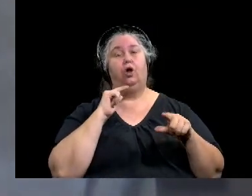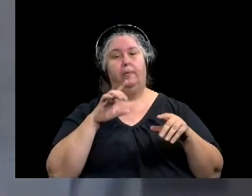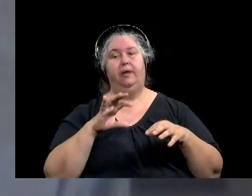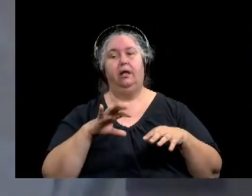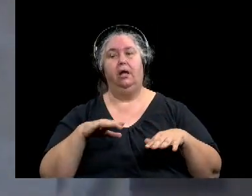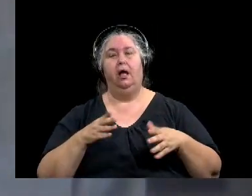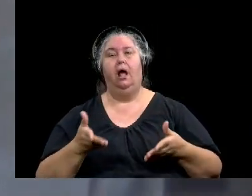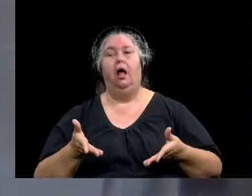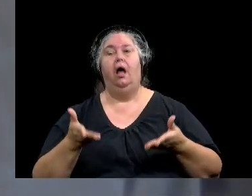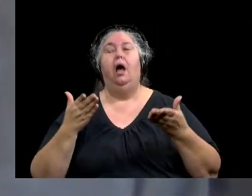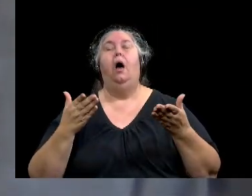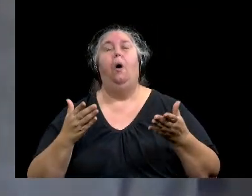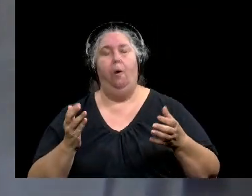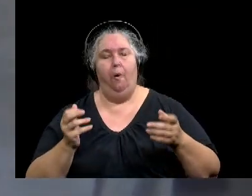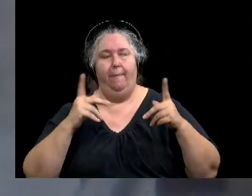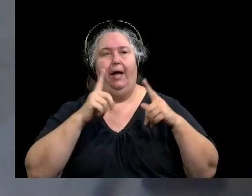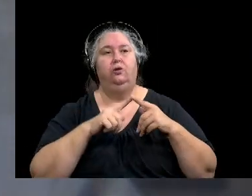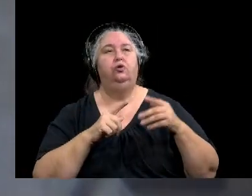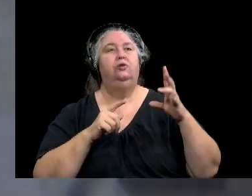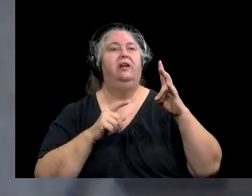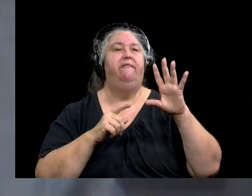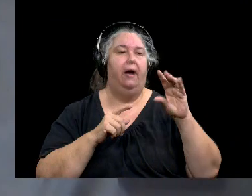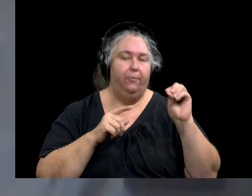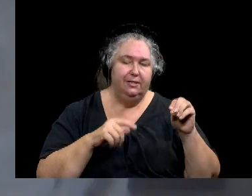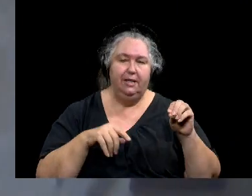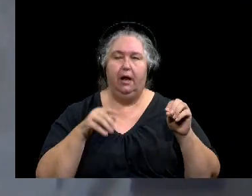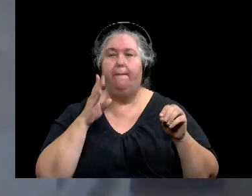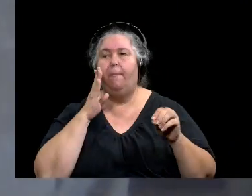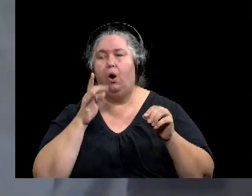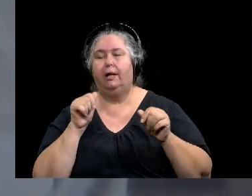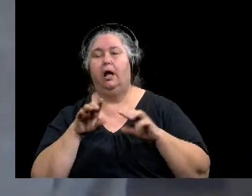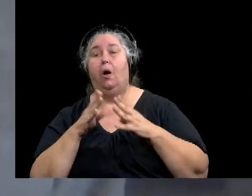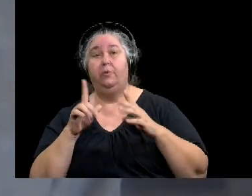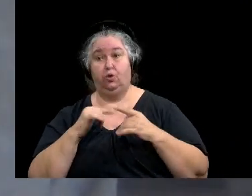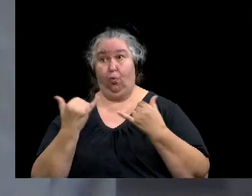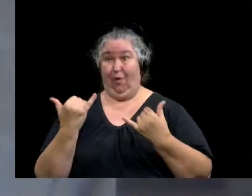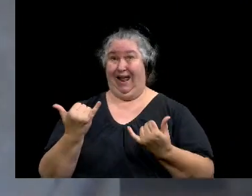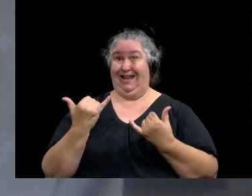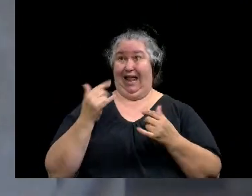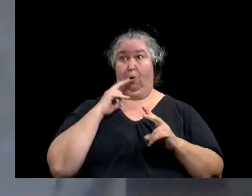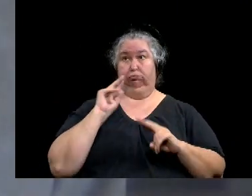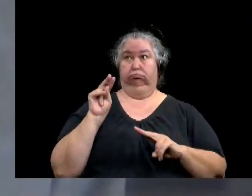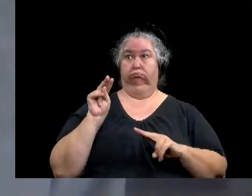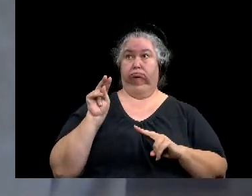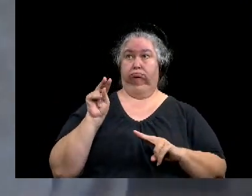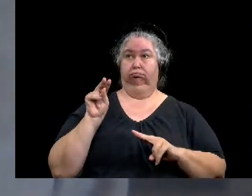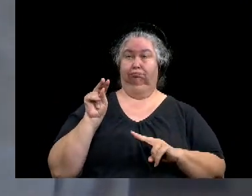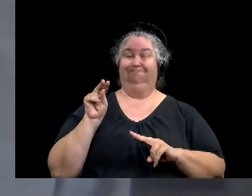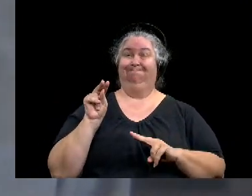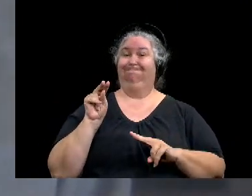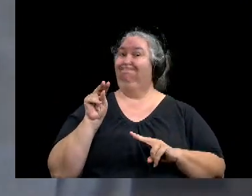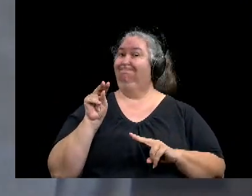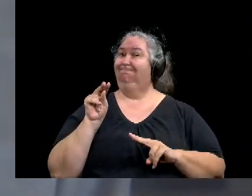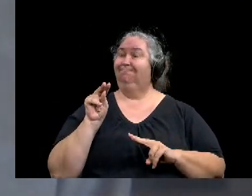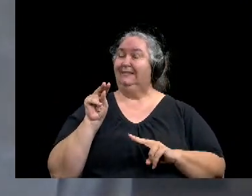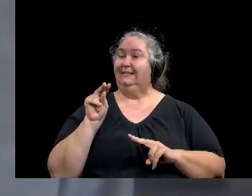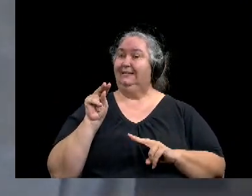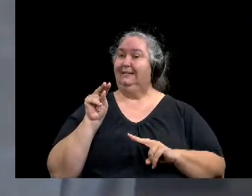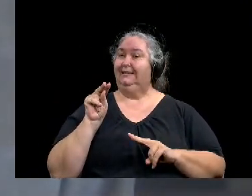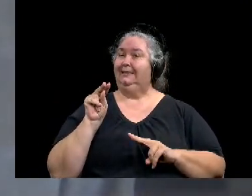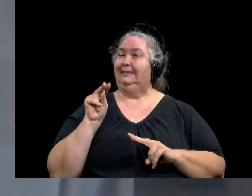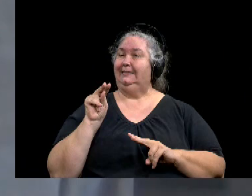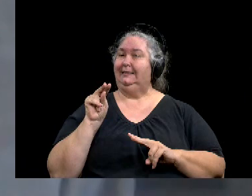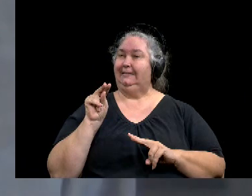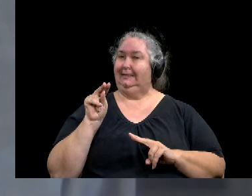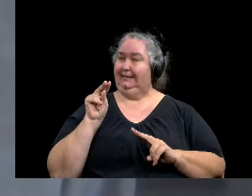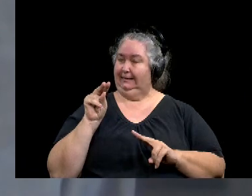back to the larger capacity. So the trend that we're going, that we're looking at right now looks like there's a really